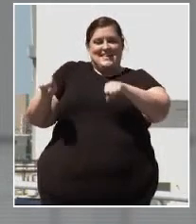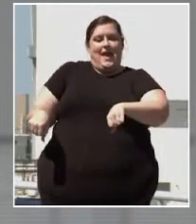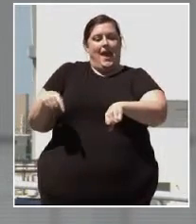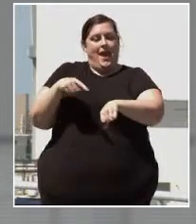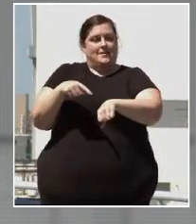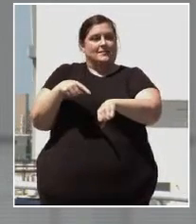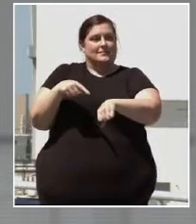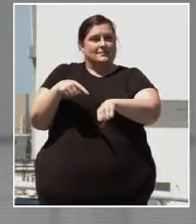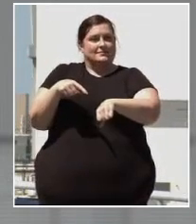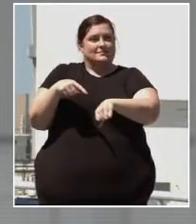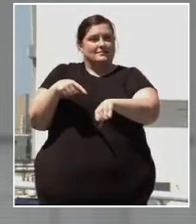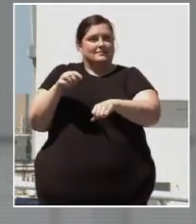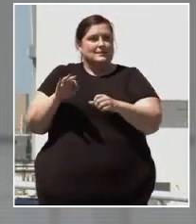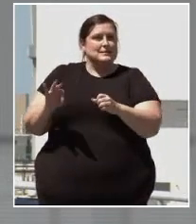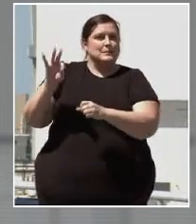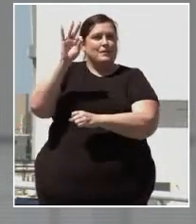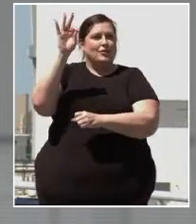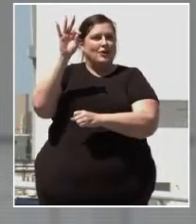do